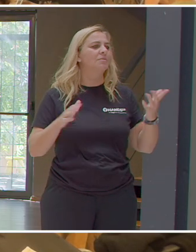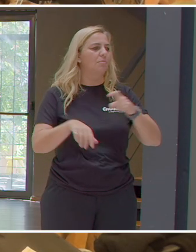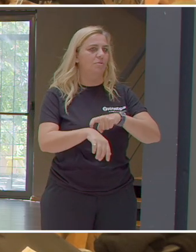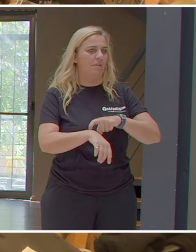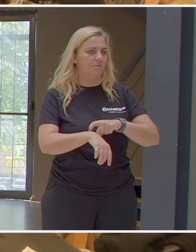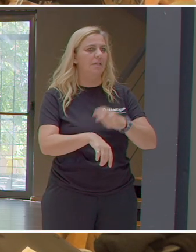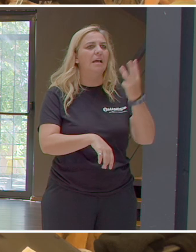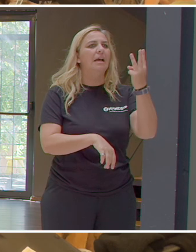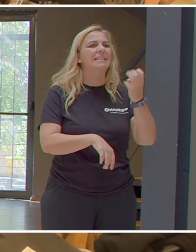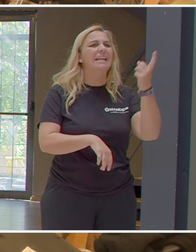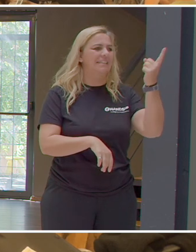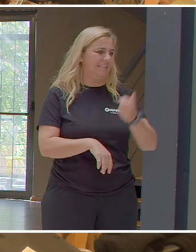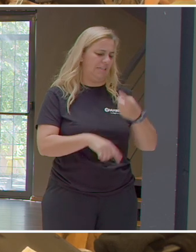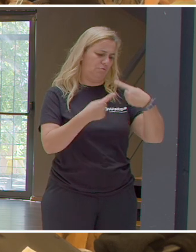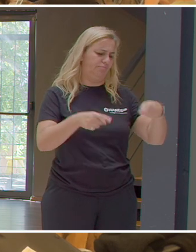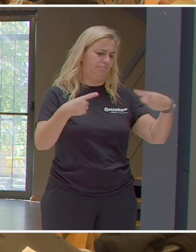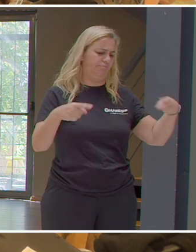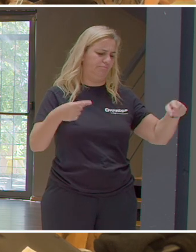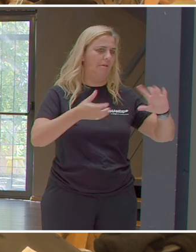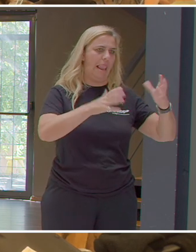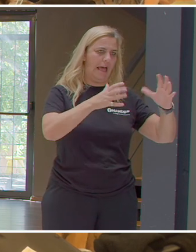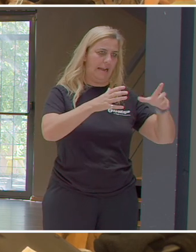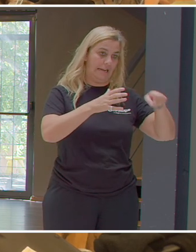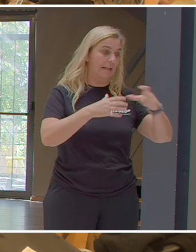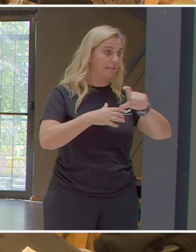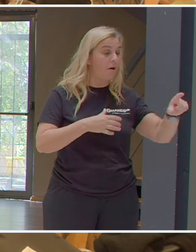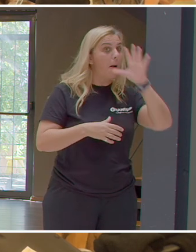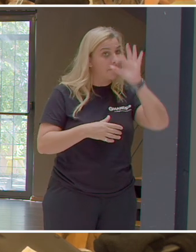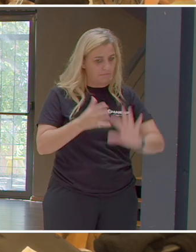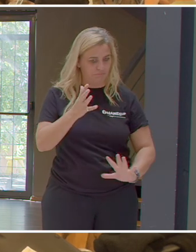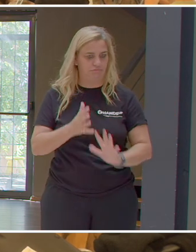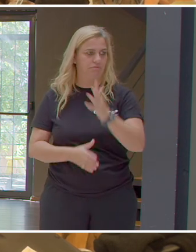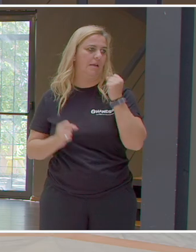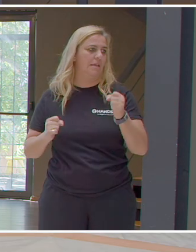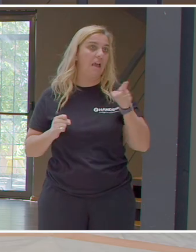plus plant foods per week have the most diverse microbiomes, and that's what we're looking for.